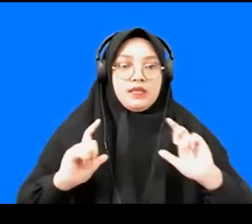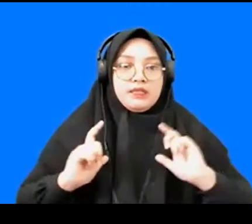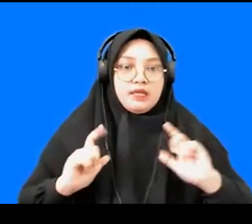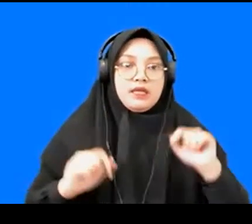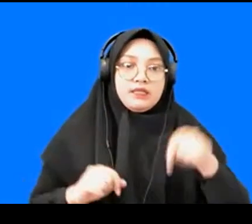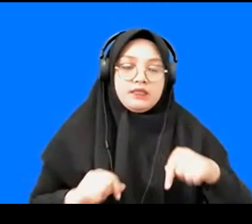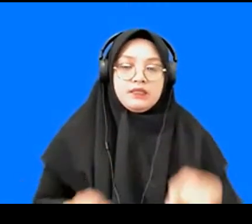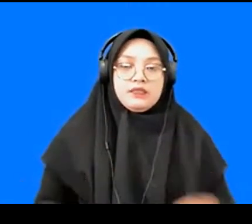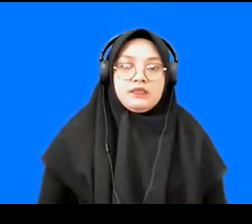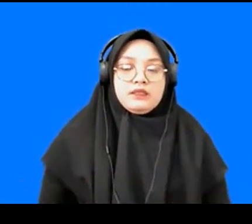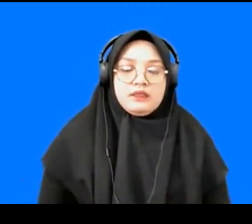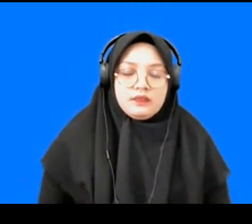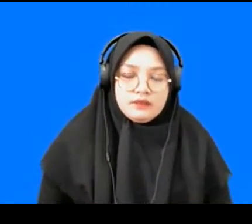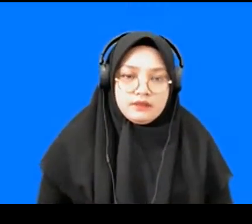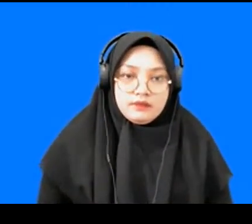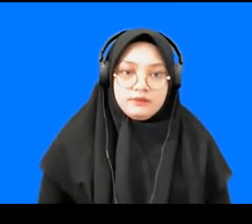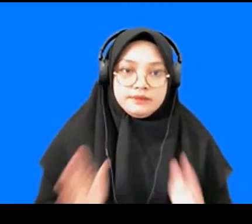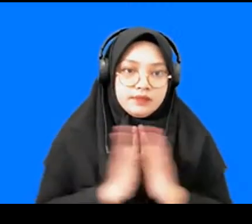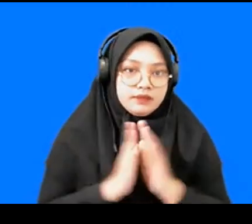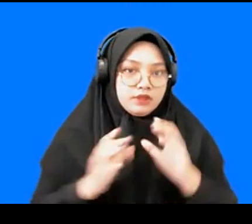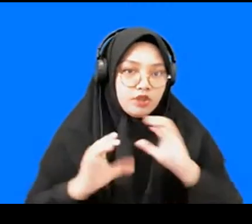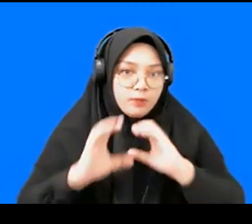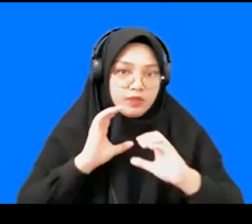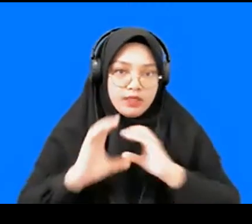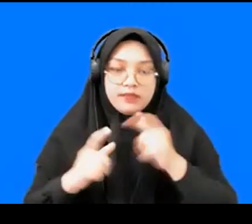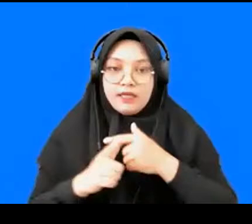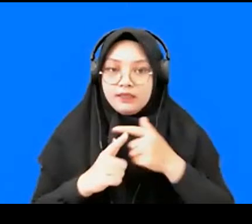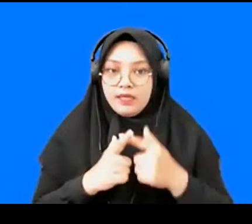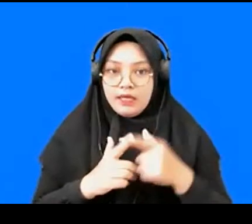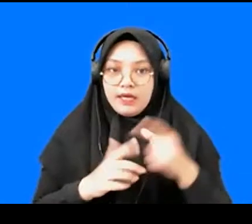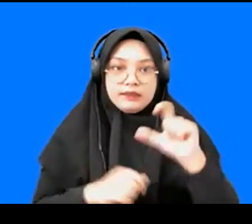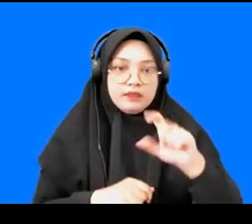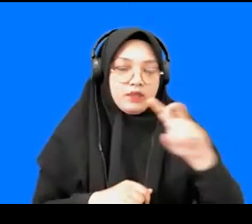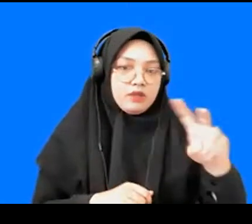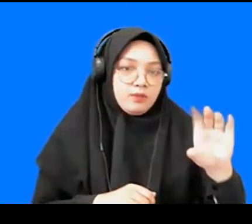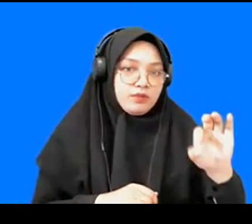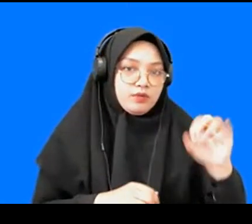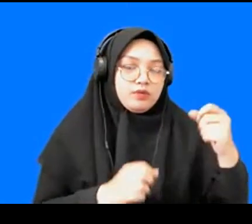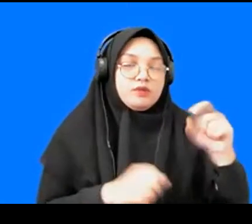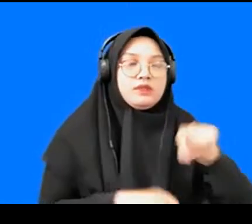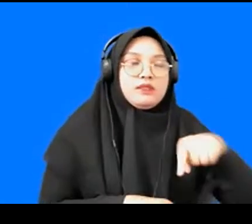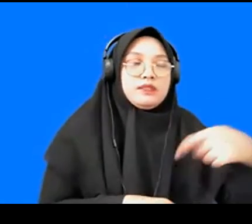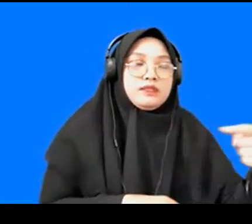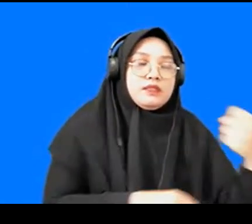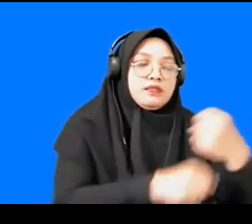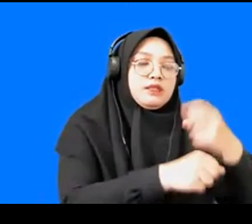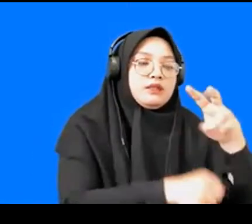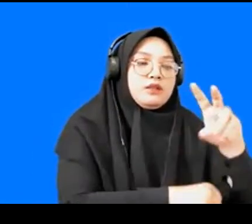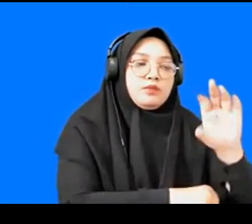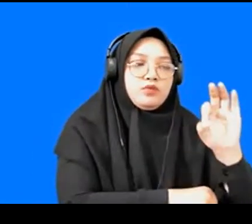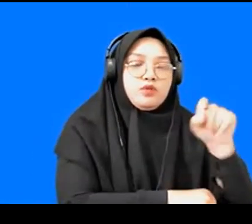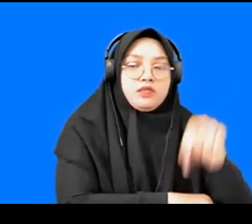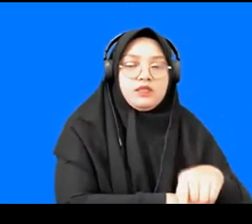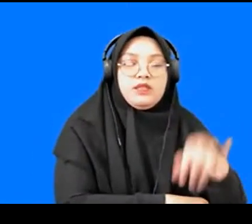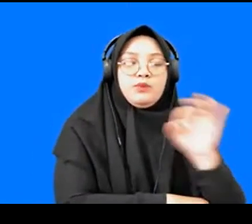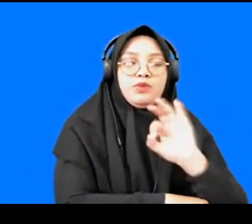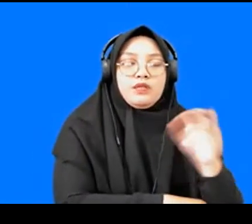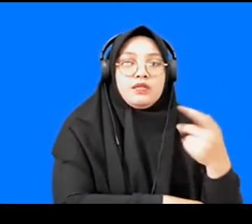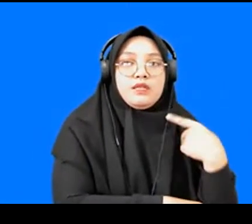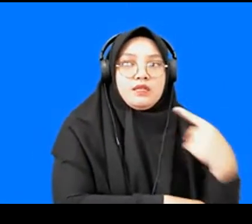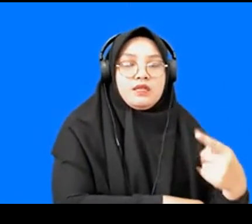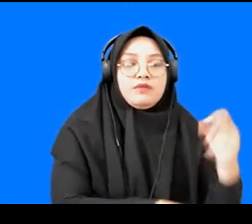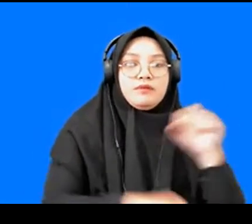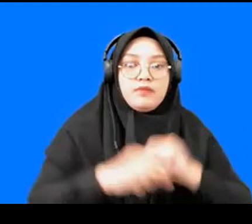the C20s to the G20s already. So it's not us only making a verbal request or not request,